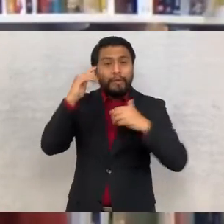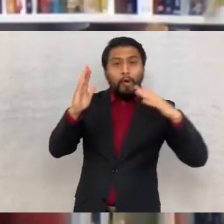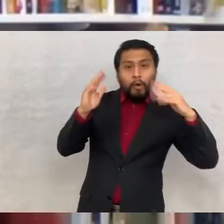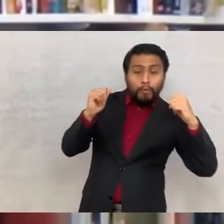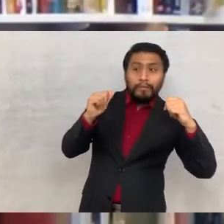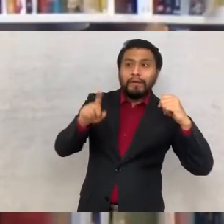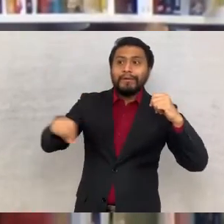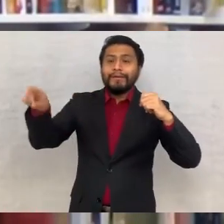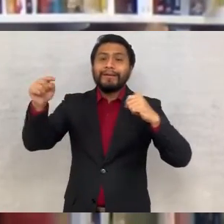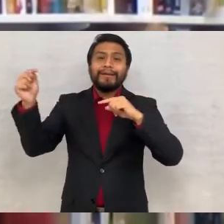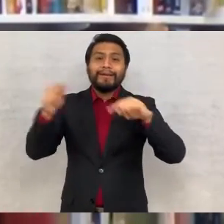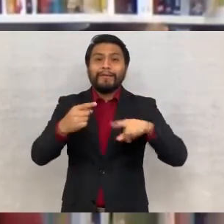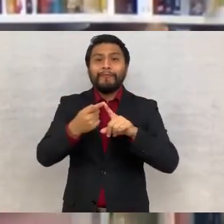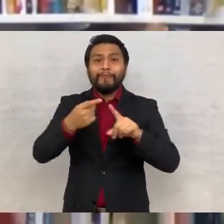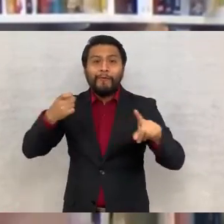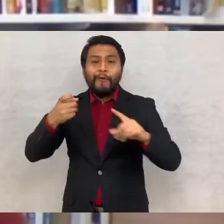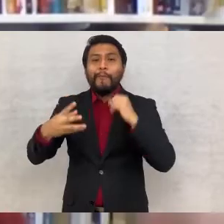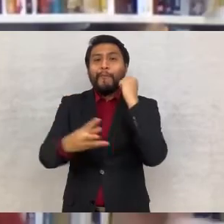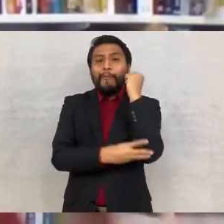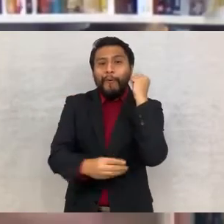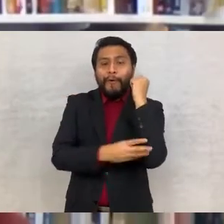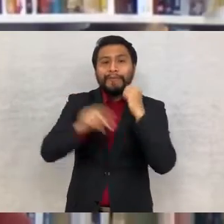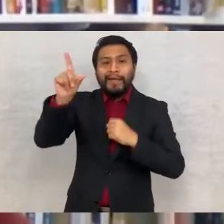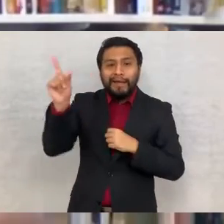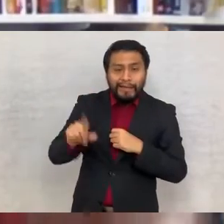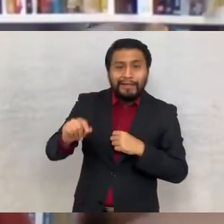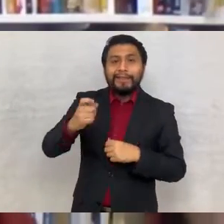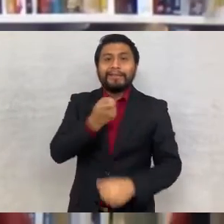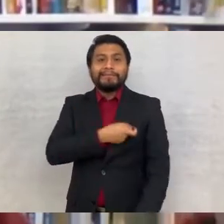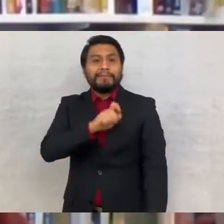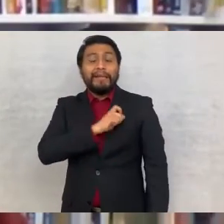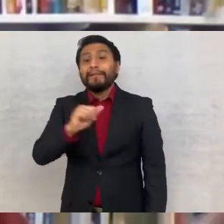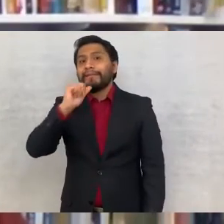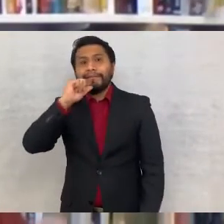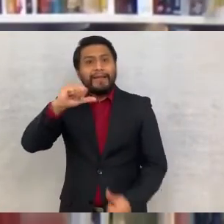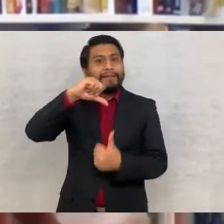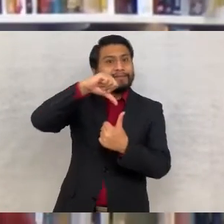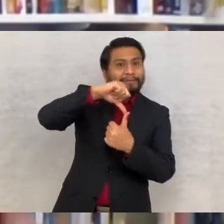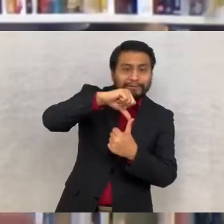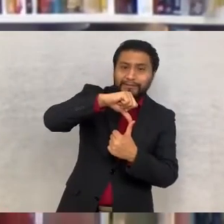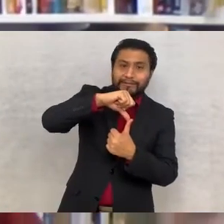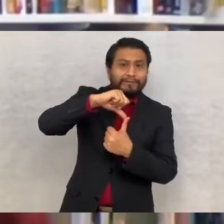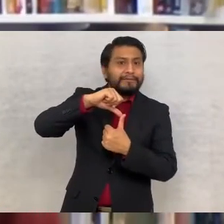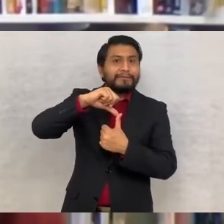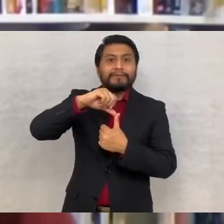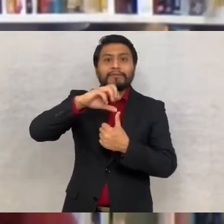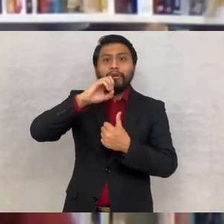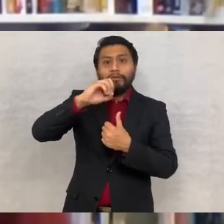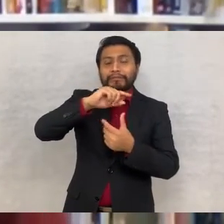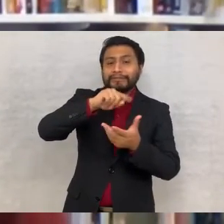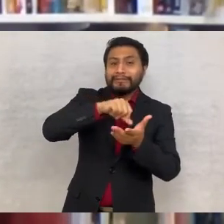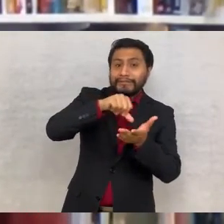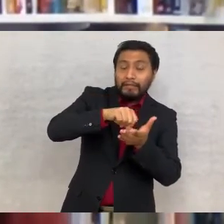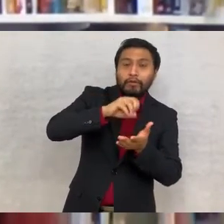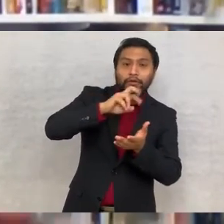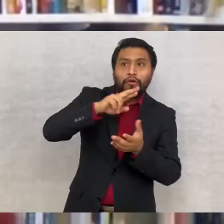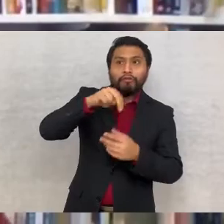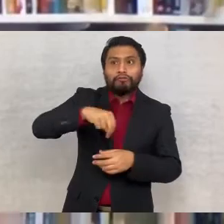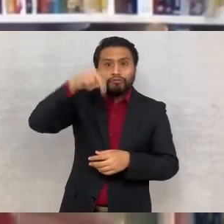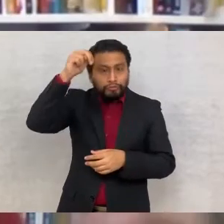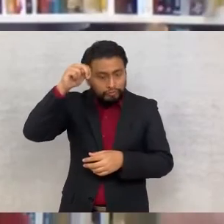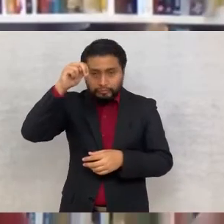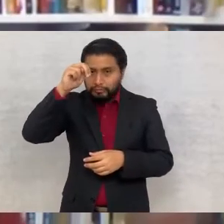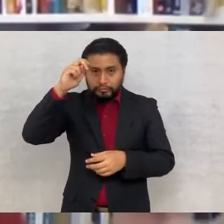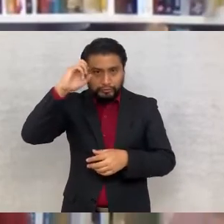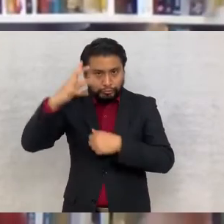country had hoped for. They came from the poorer regions of Italy and Spain, not from central northern Europe. And they did not always obey